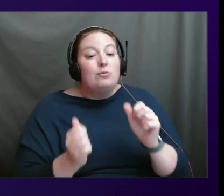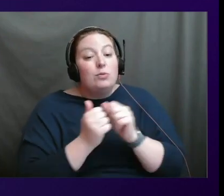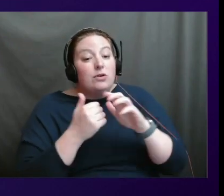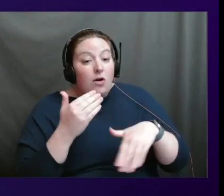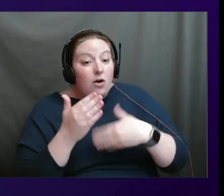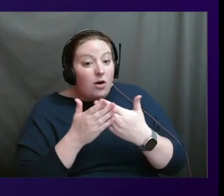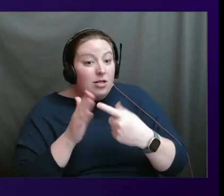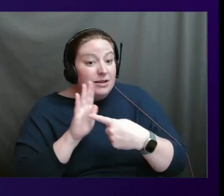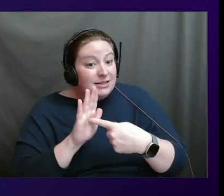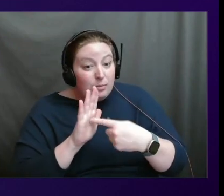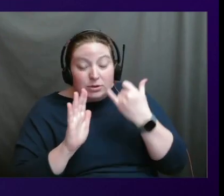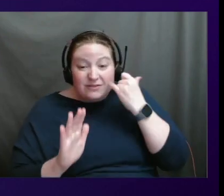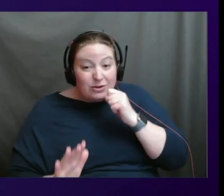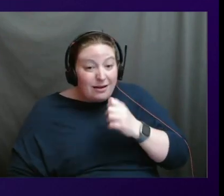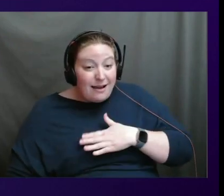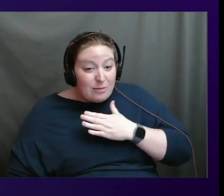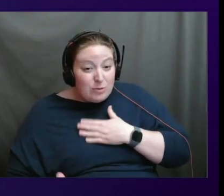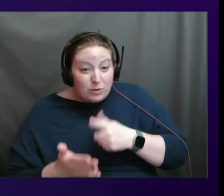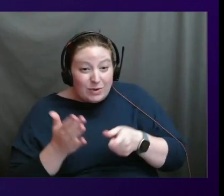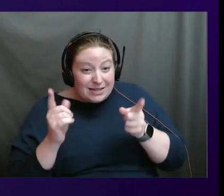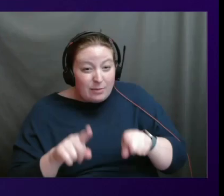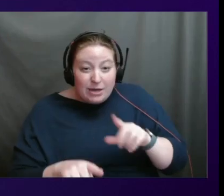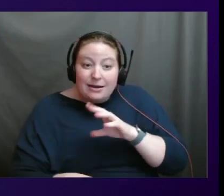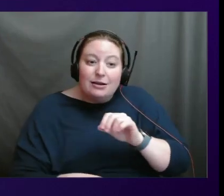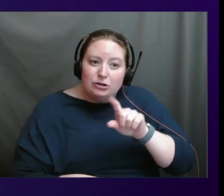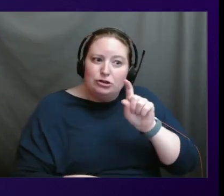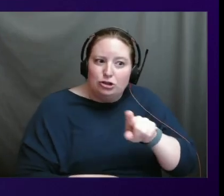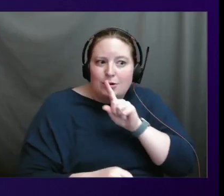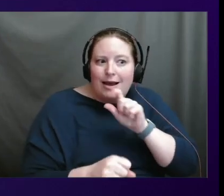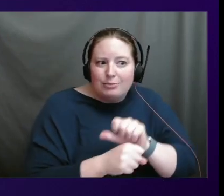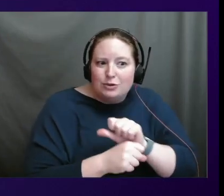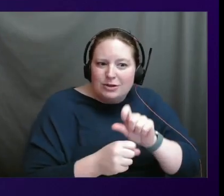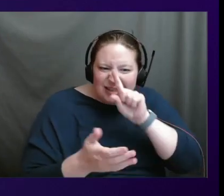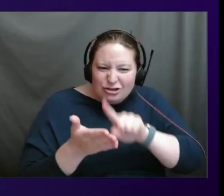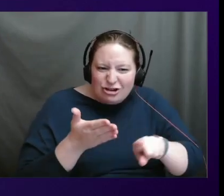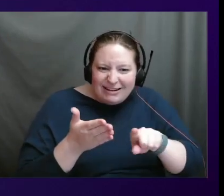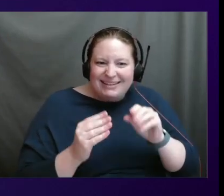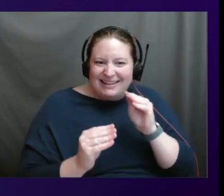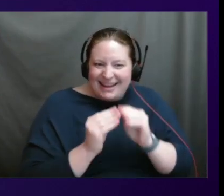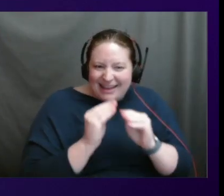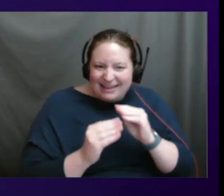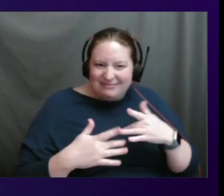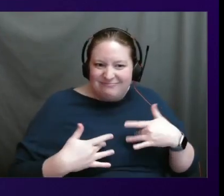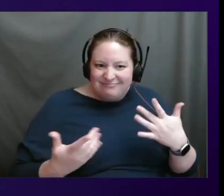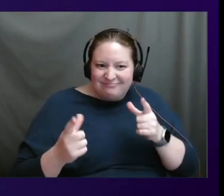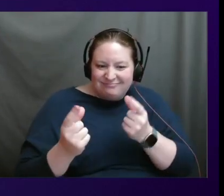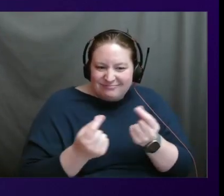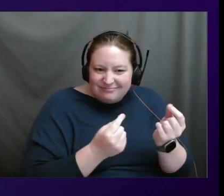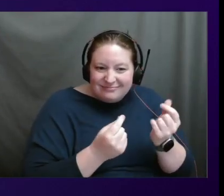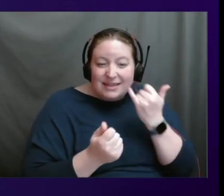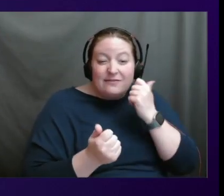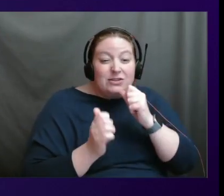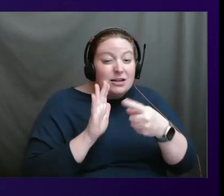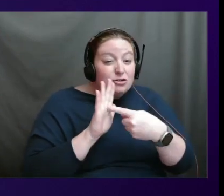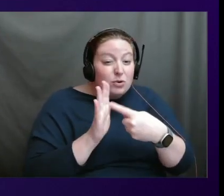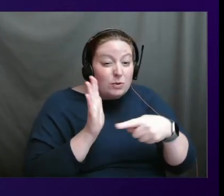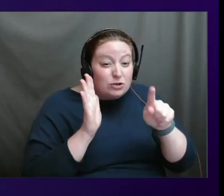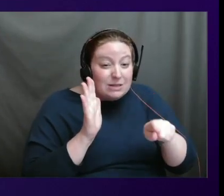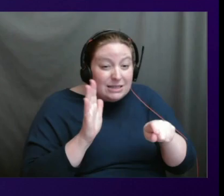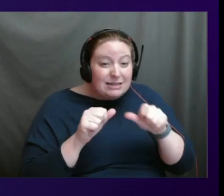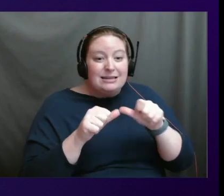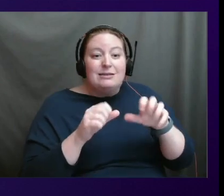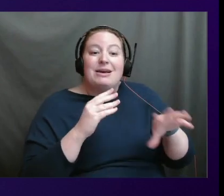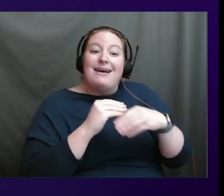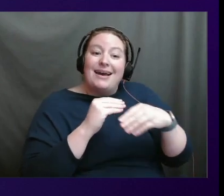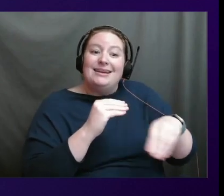with what's coming out, you can absolutely, and you should absolutely check and edit what you're doing. But also if it's not giving you what you need, keep adding some extra lines